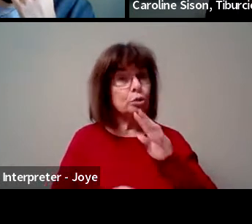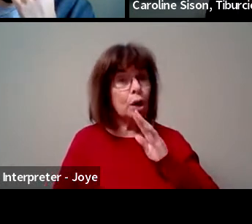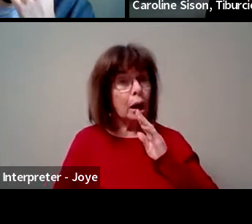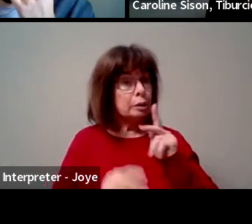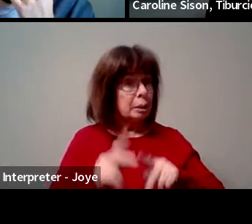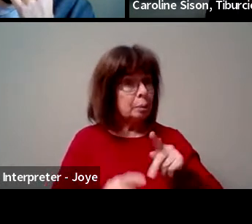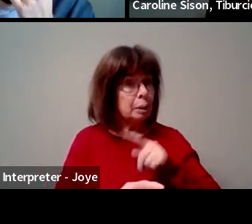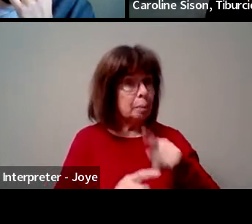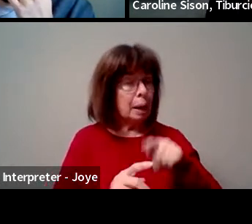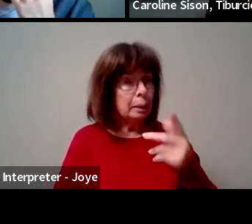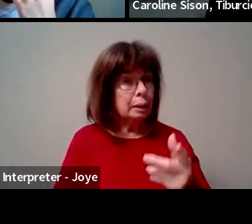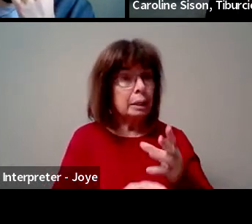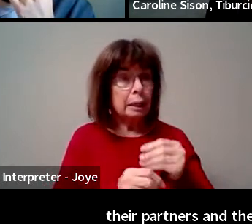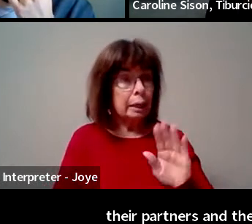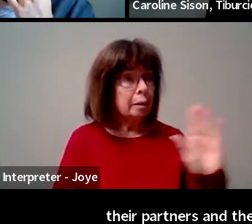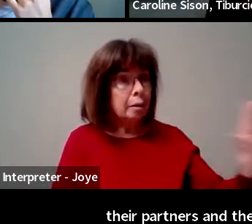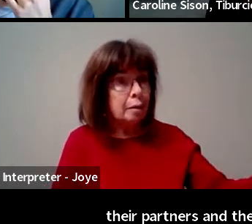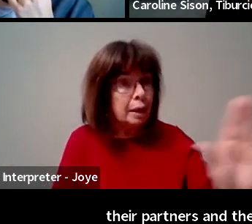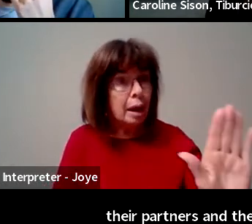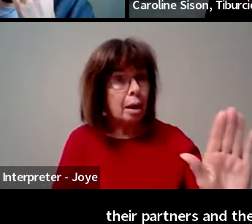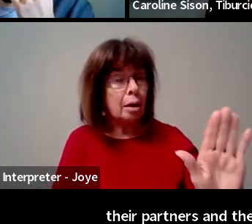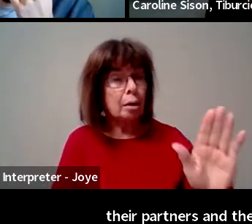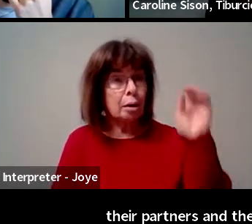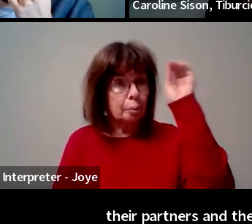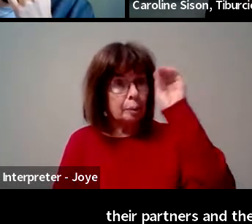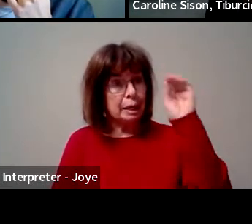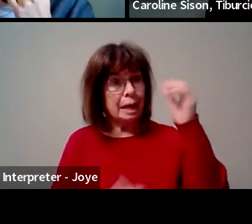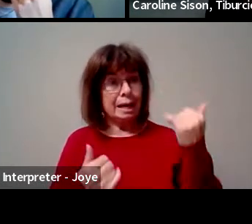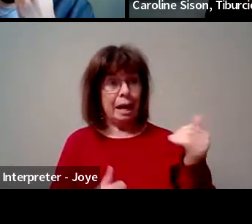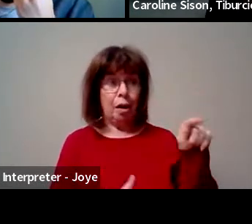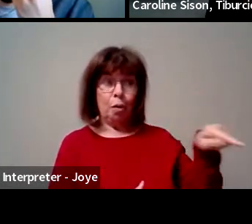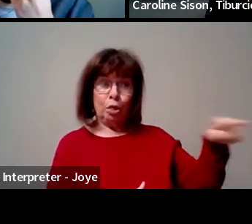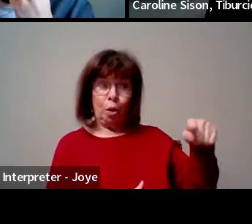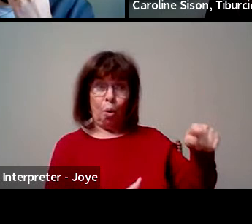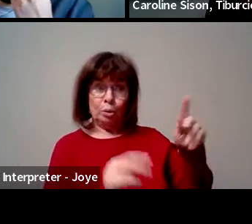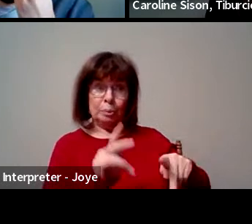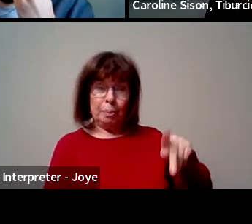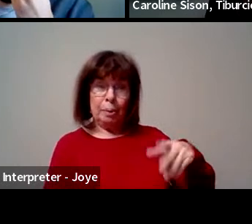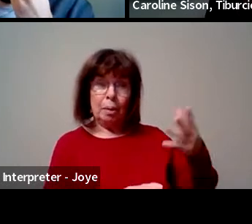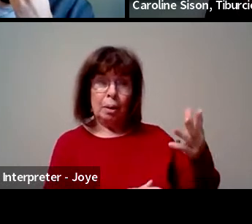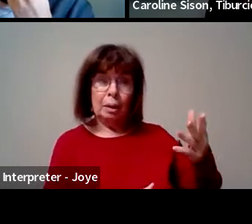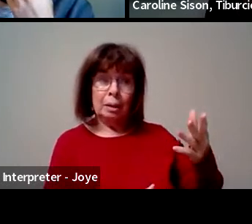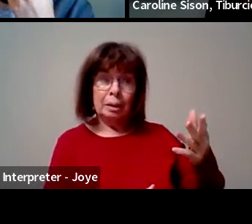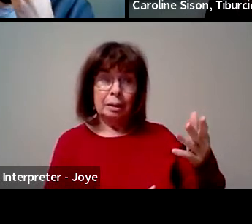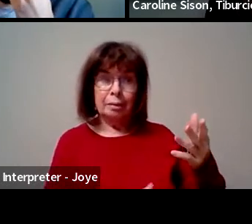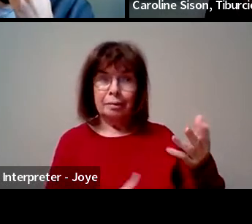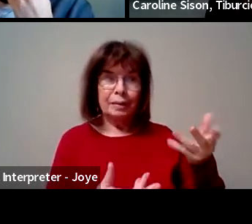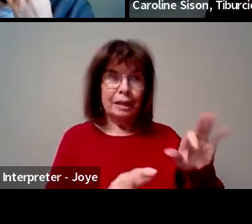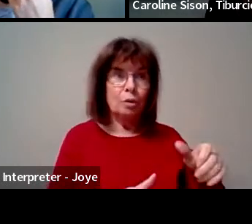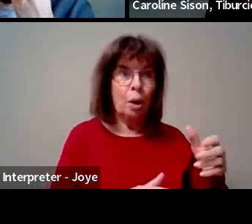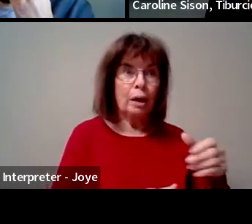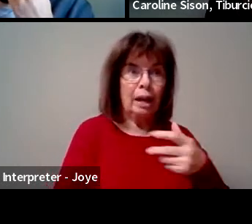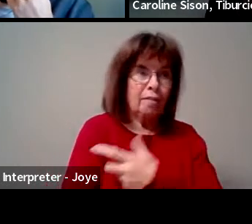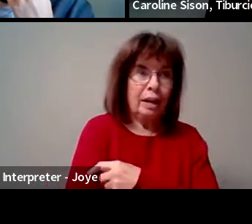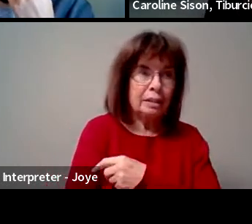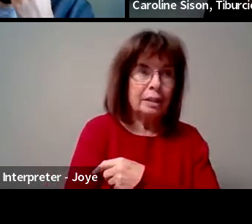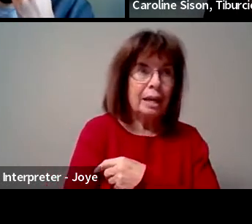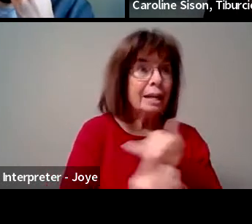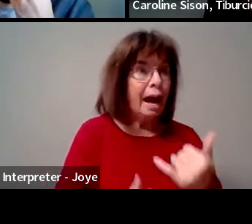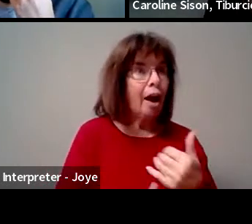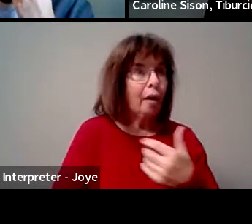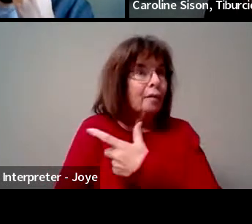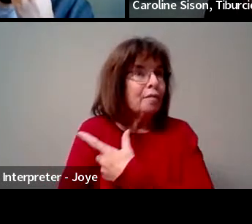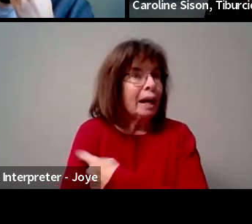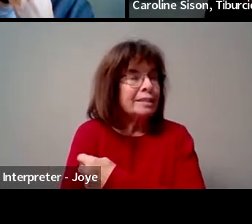it, get their opinions. And now those people that did not want to get vaccinated is vaccinated,